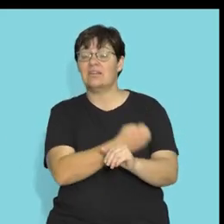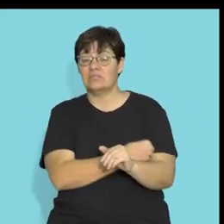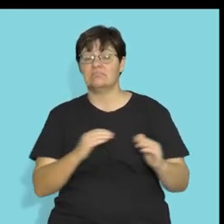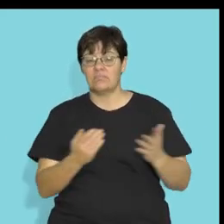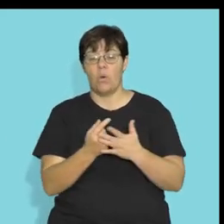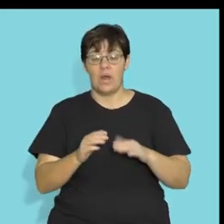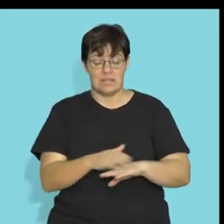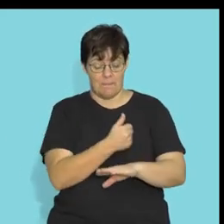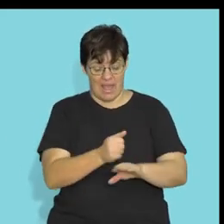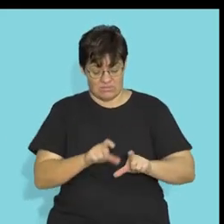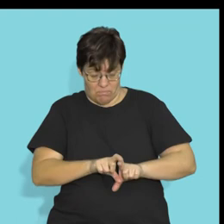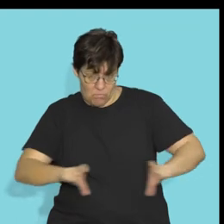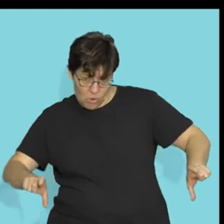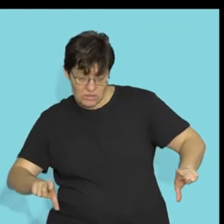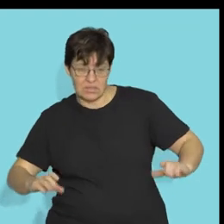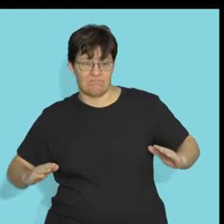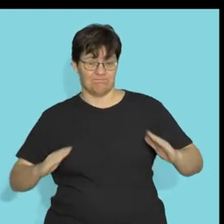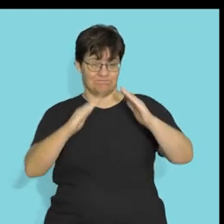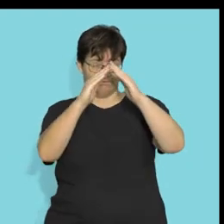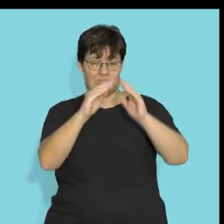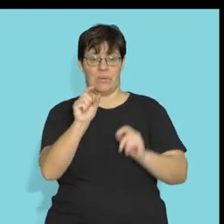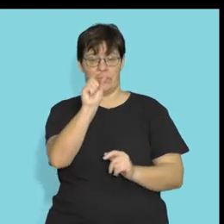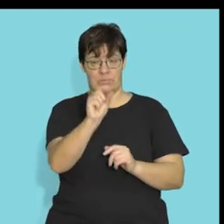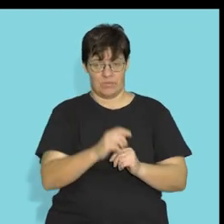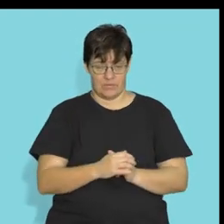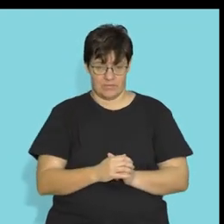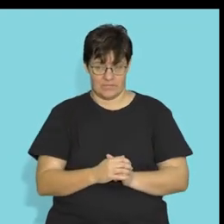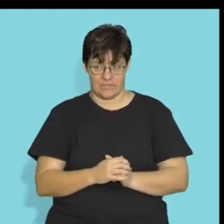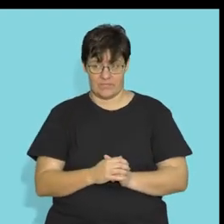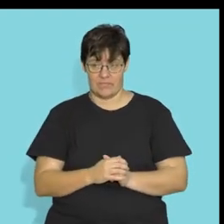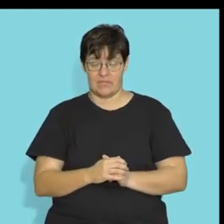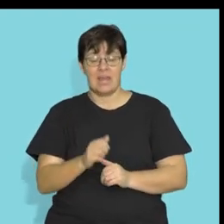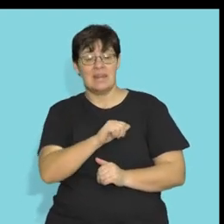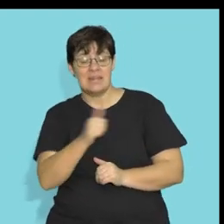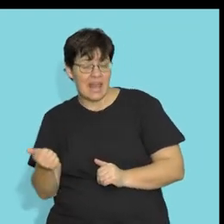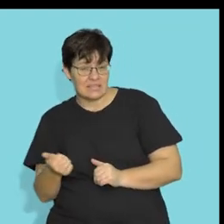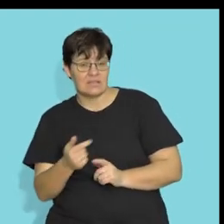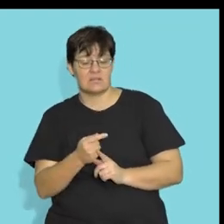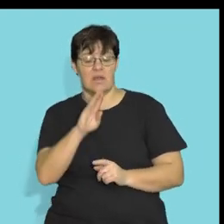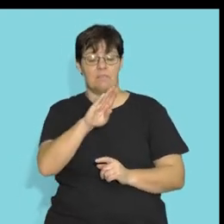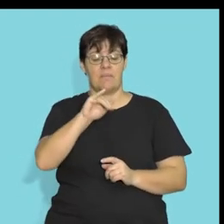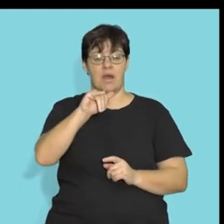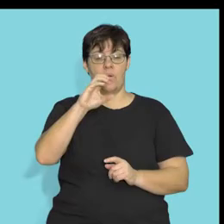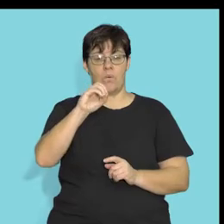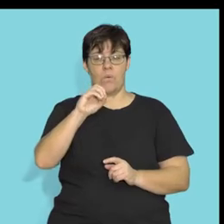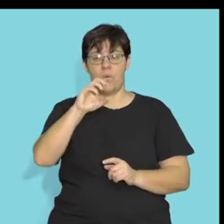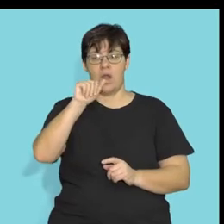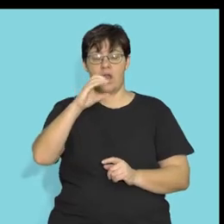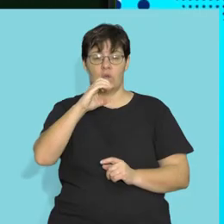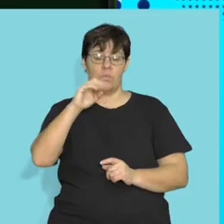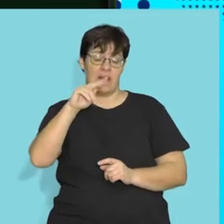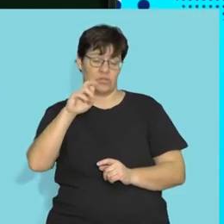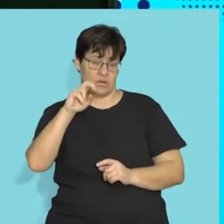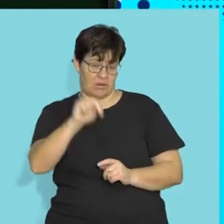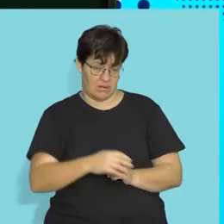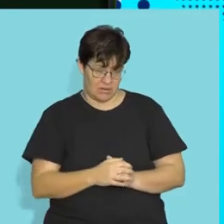will always have a broad base and a narrow apex. The next concept we look at is bioaccumulation. And